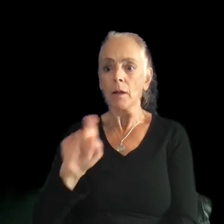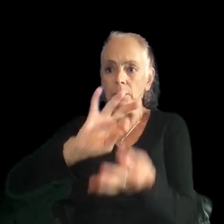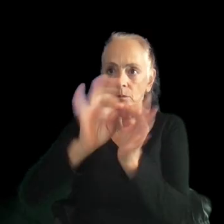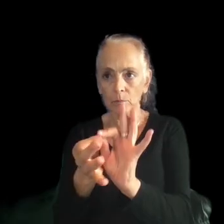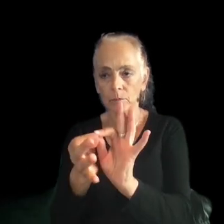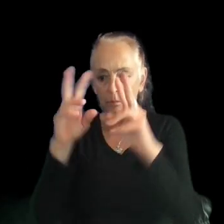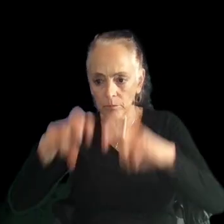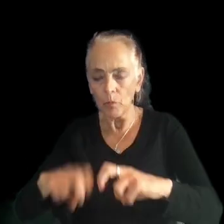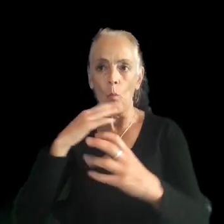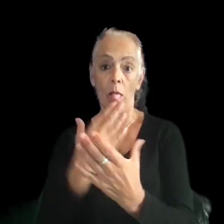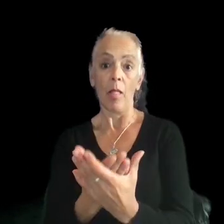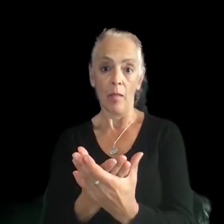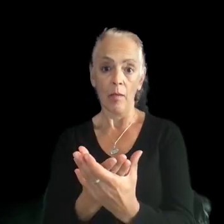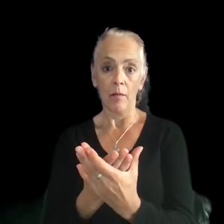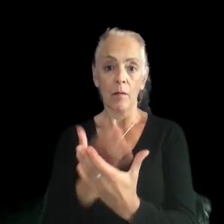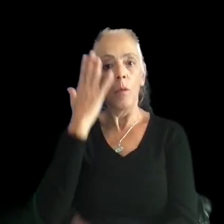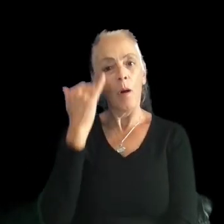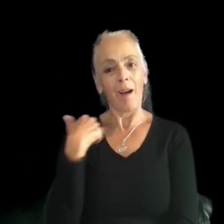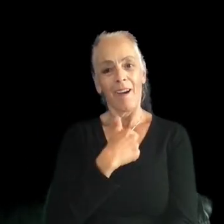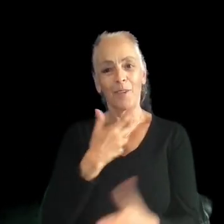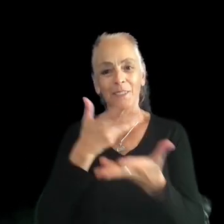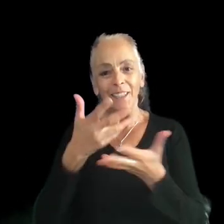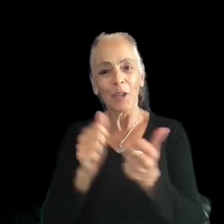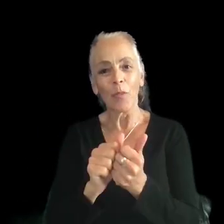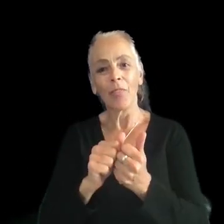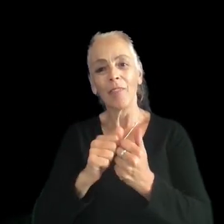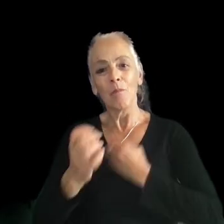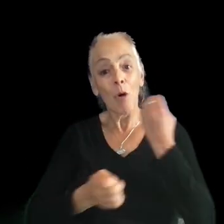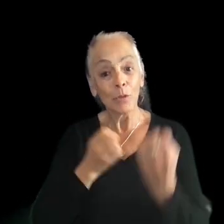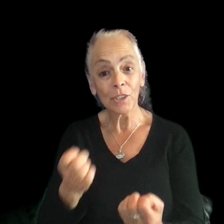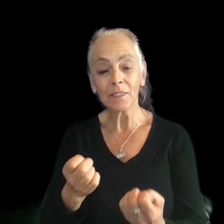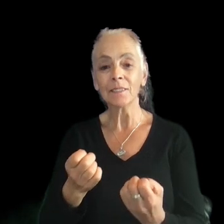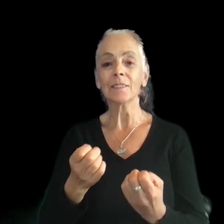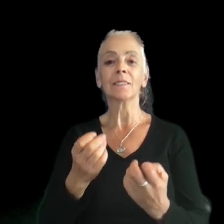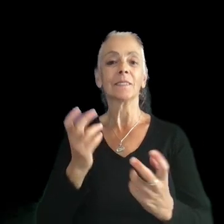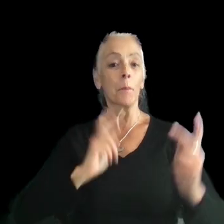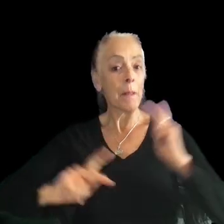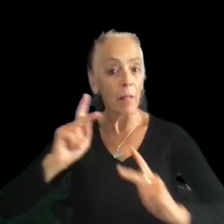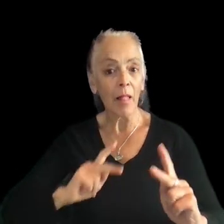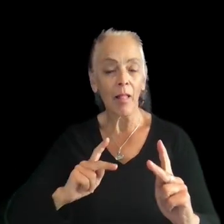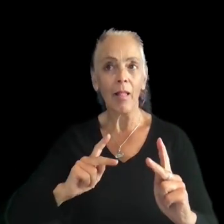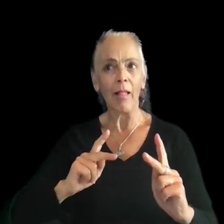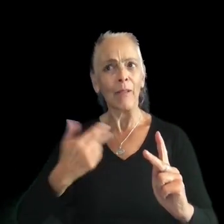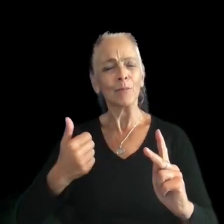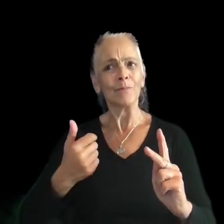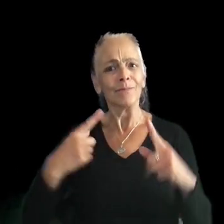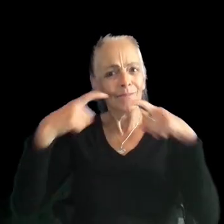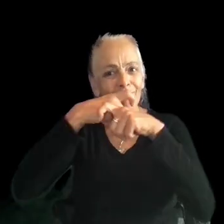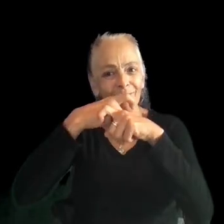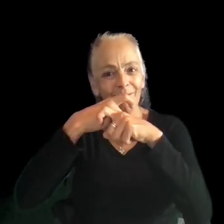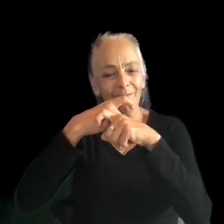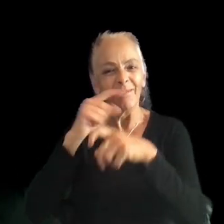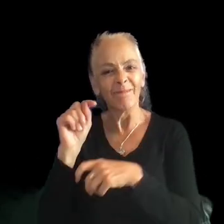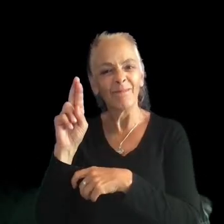well because we're dealing with emotions and people and it's a very tricky thing to do